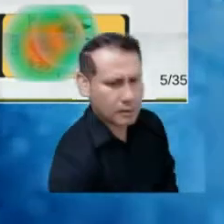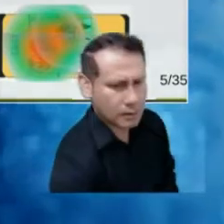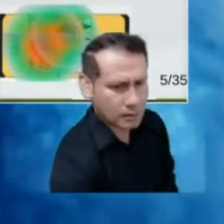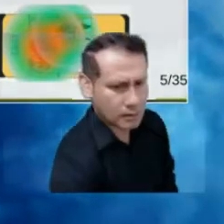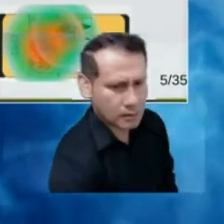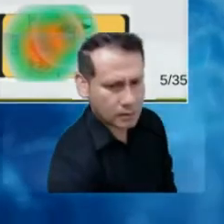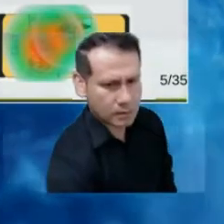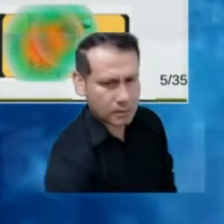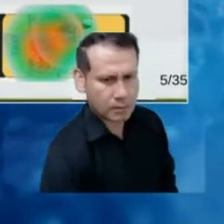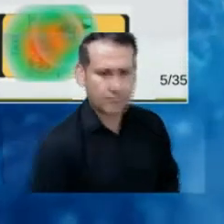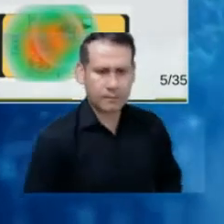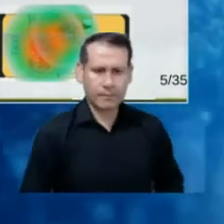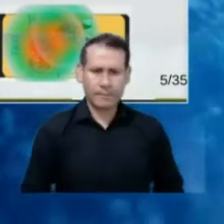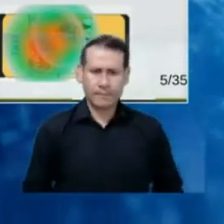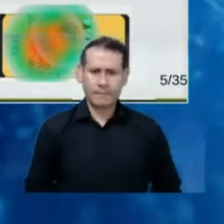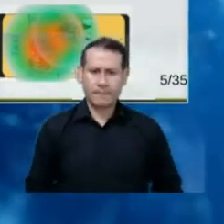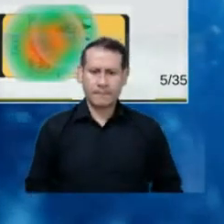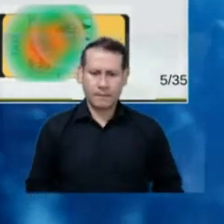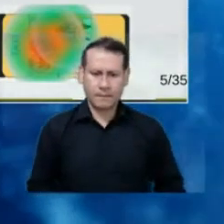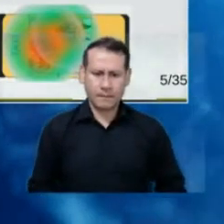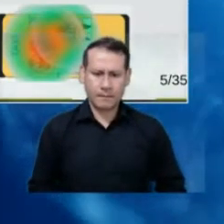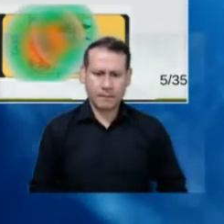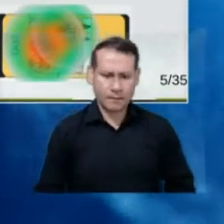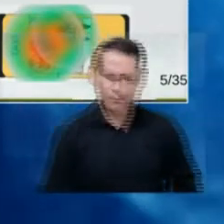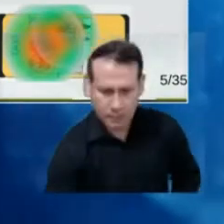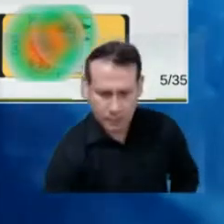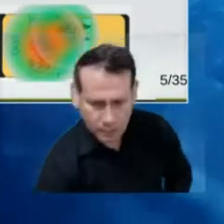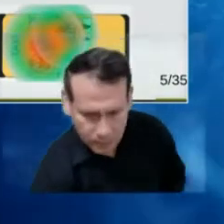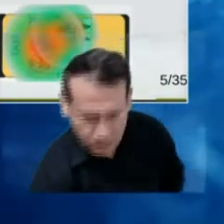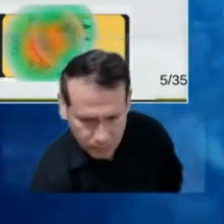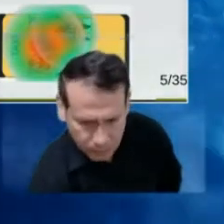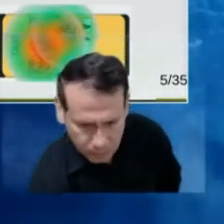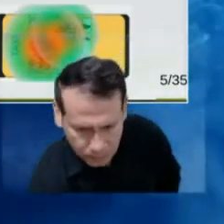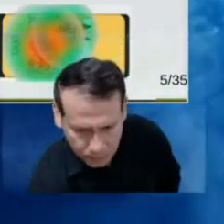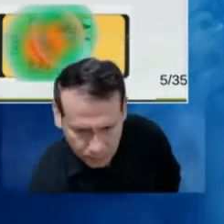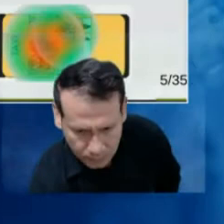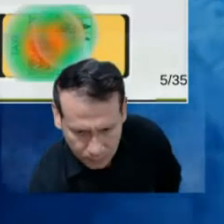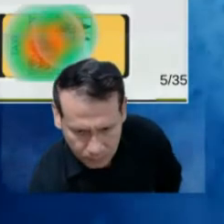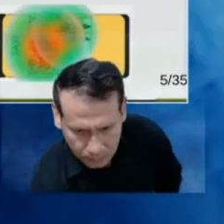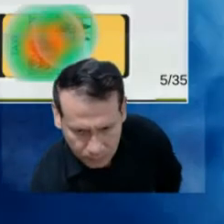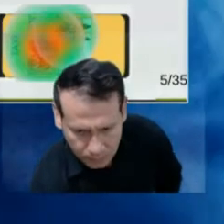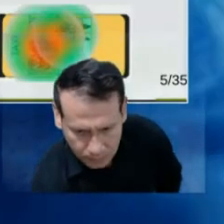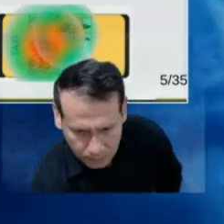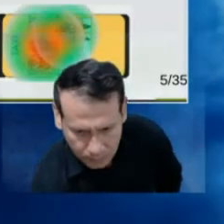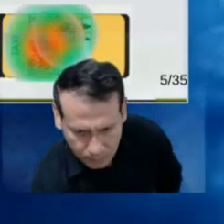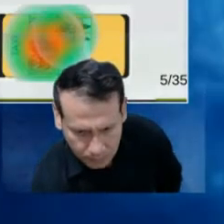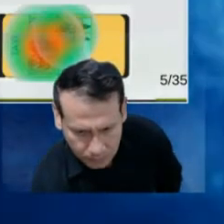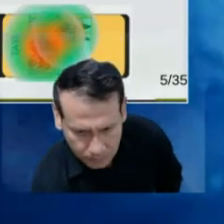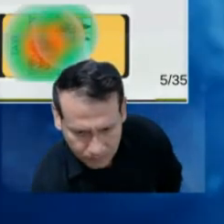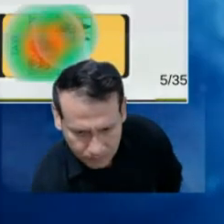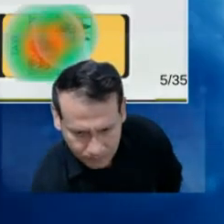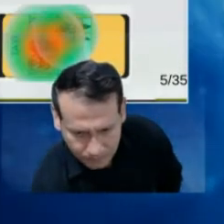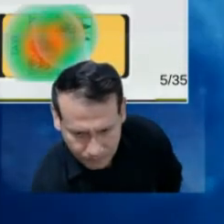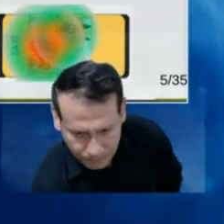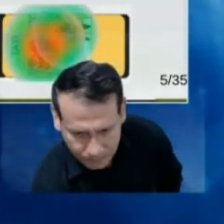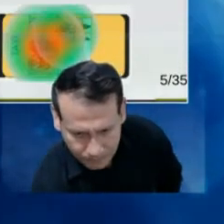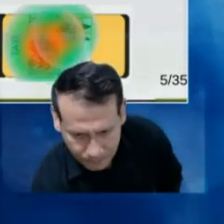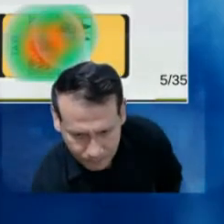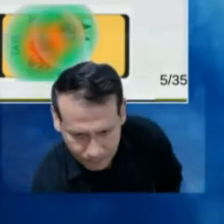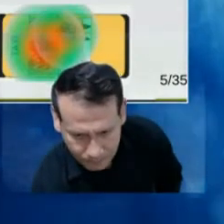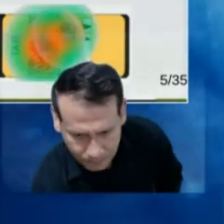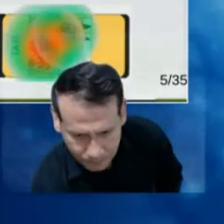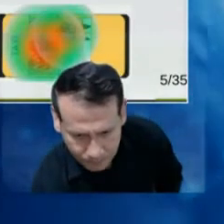let me size this well. So we define initially a series of scenarios of exposure to